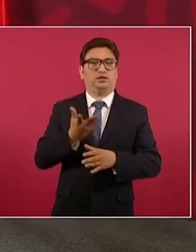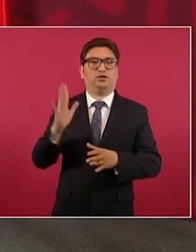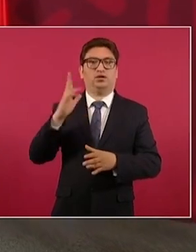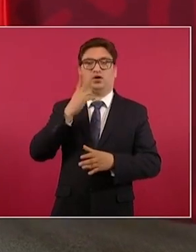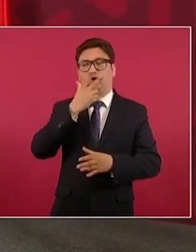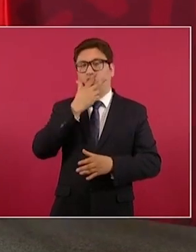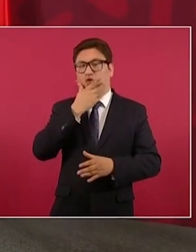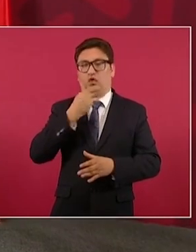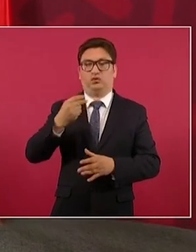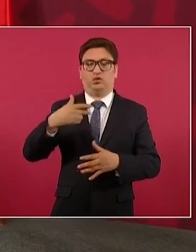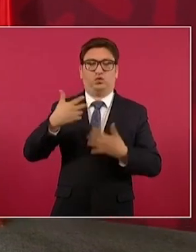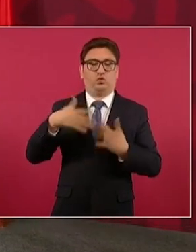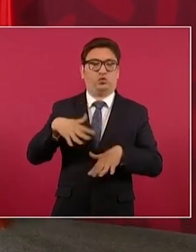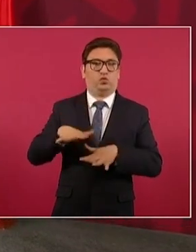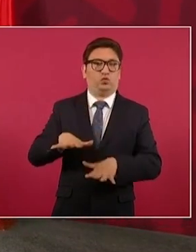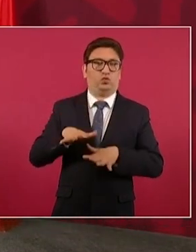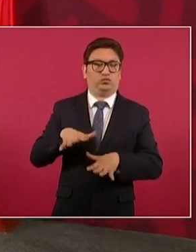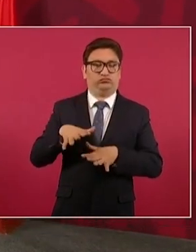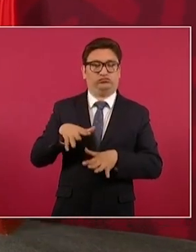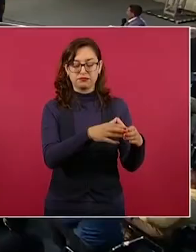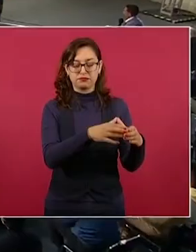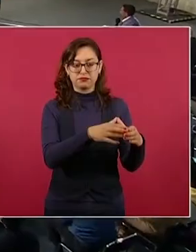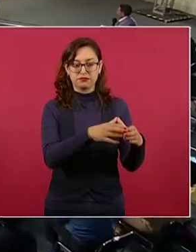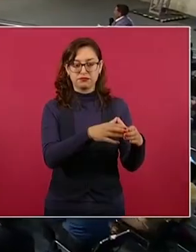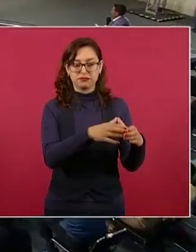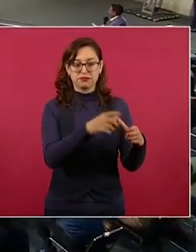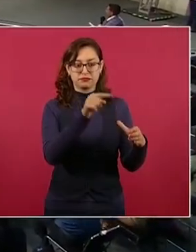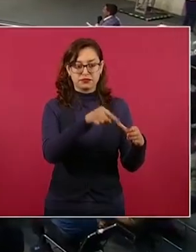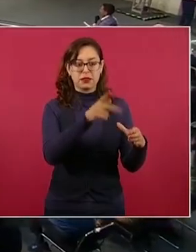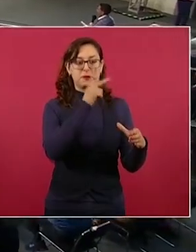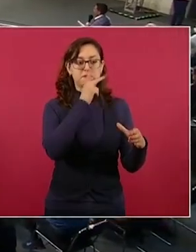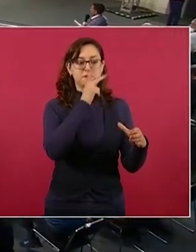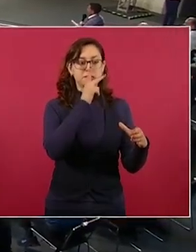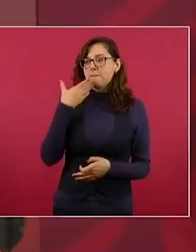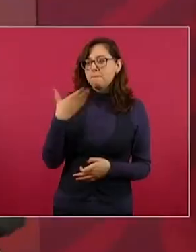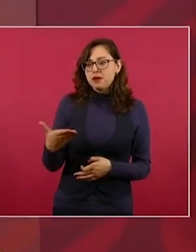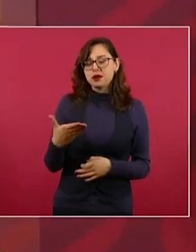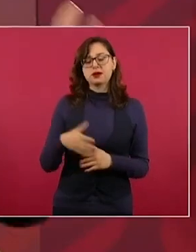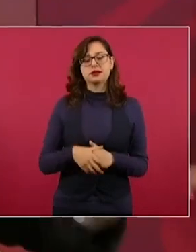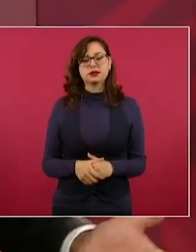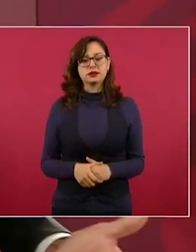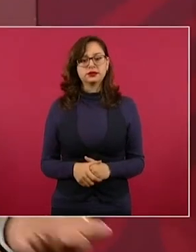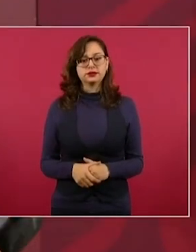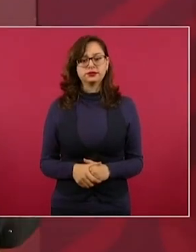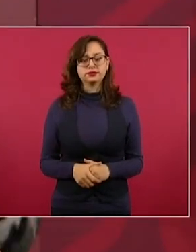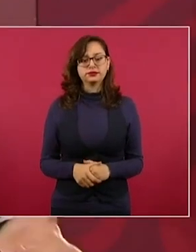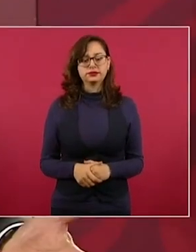its doors to some of the hundreds of thousands of unemployed migrants.